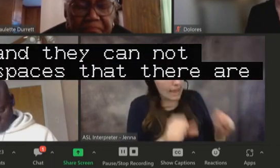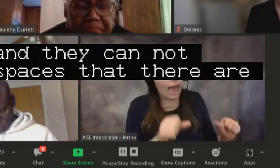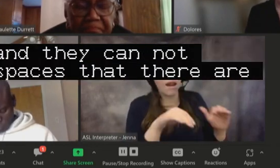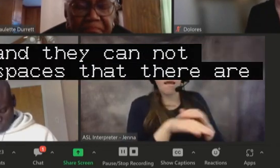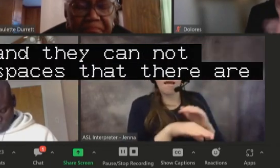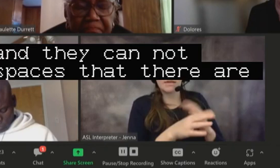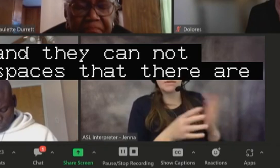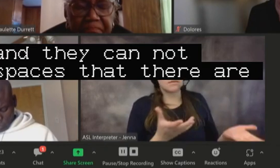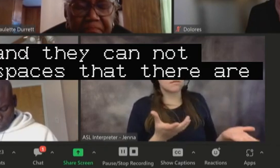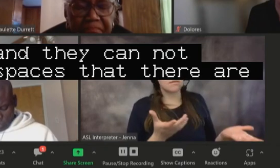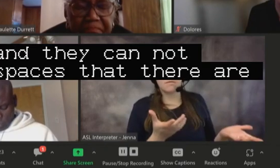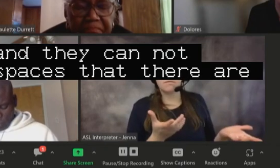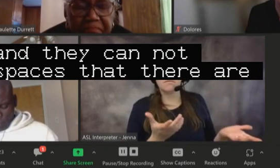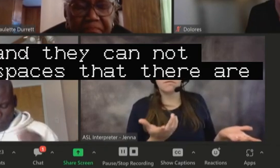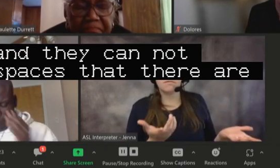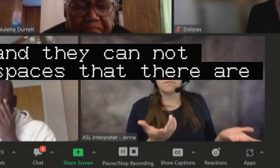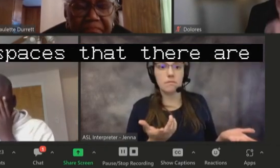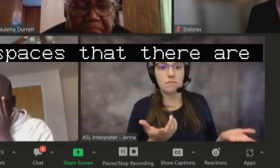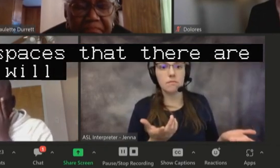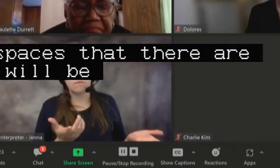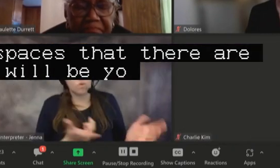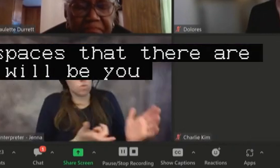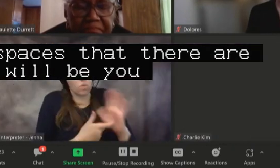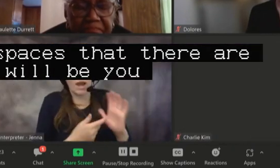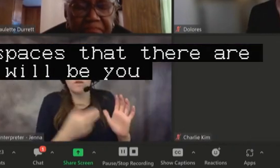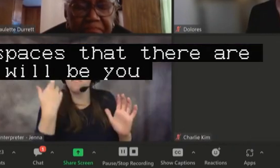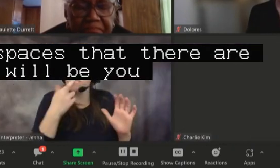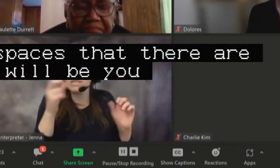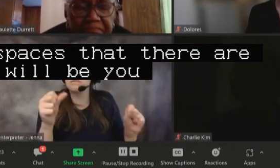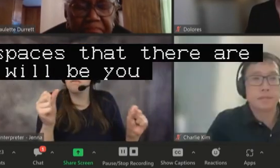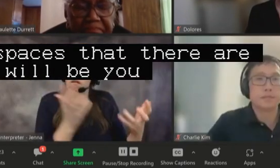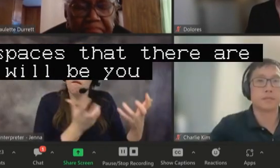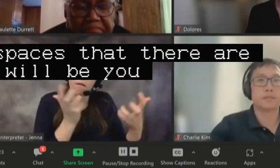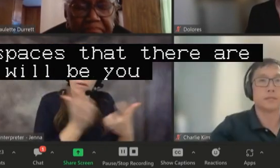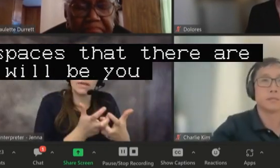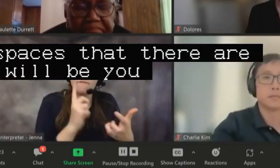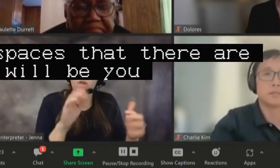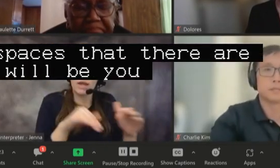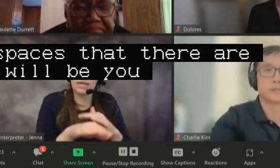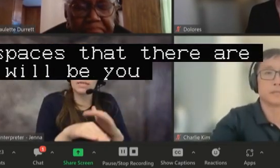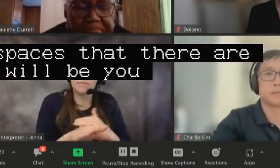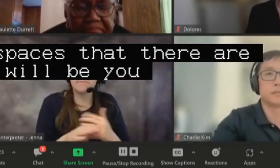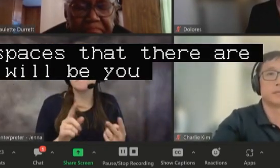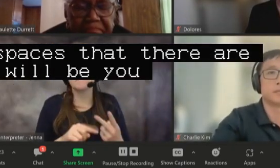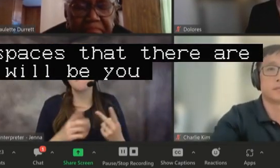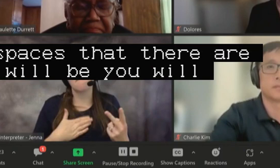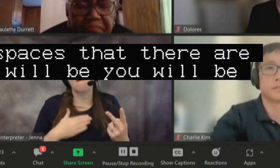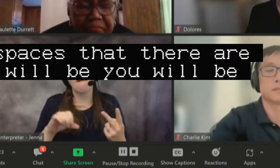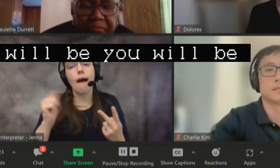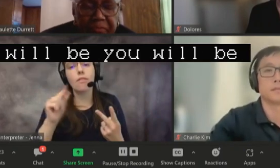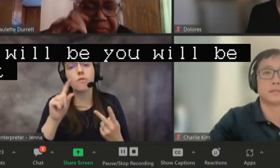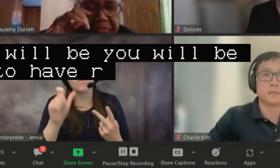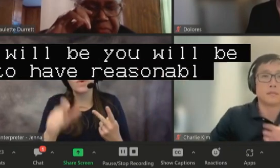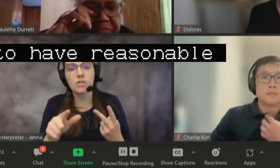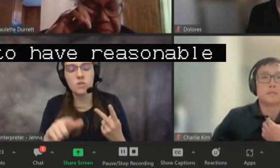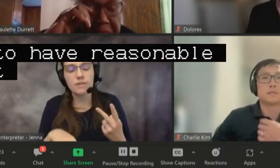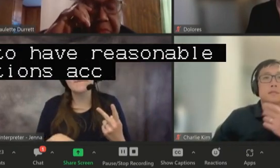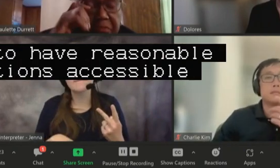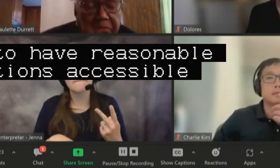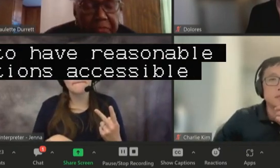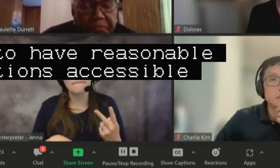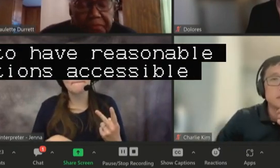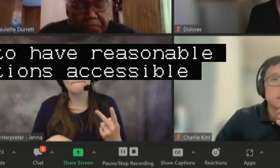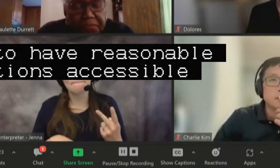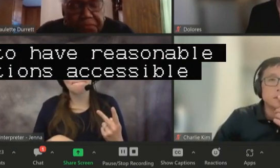would be required to have reasonable accommodations or accessibility. And my other related note,